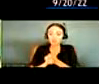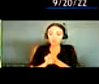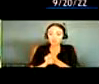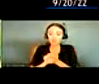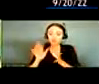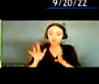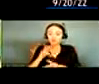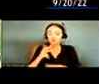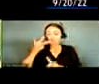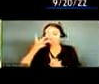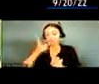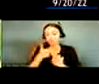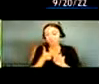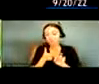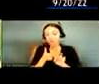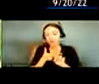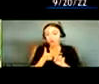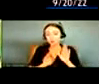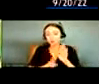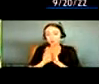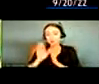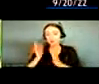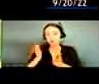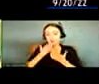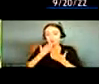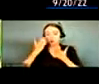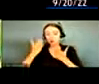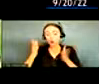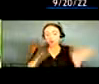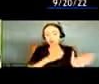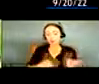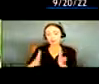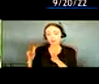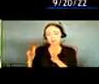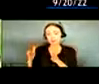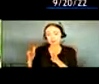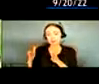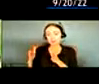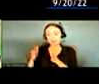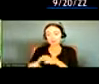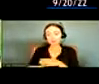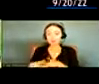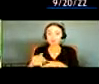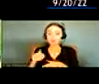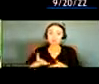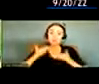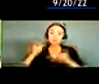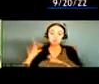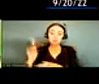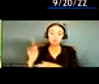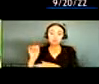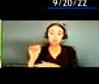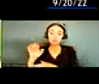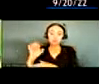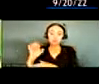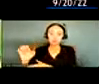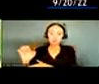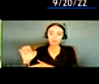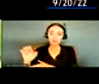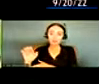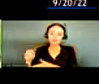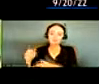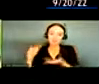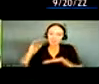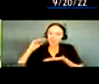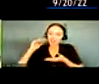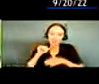just 3 months to develop their proposed battery plans, stewardship plans for submission to DOEE, which was far too little